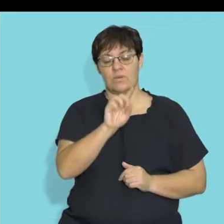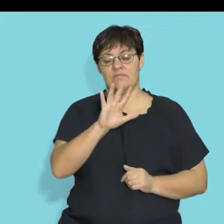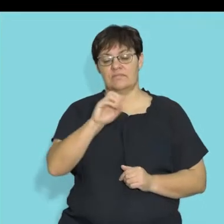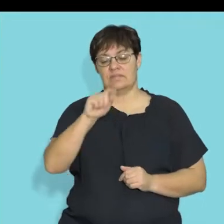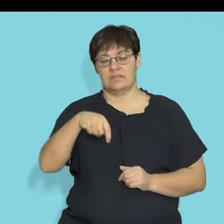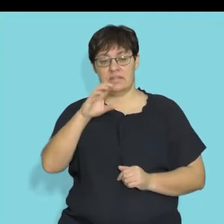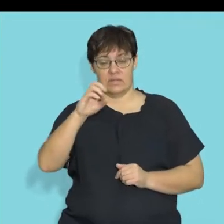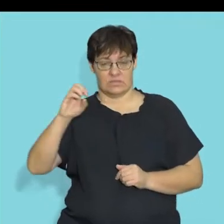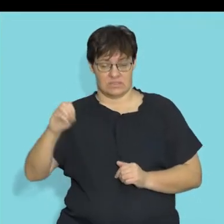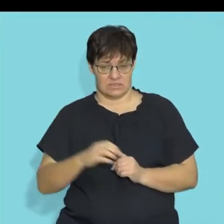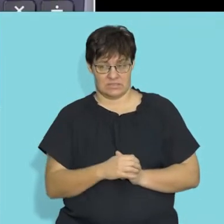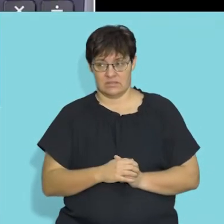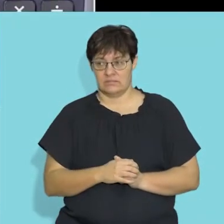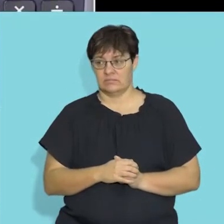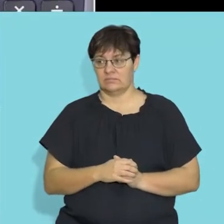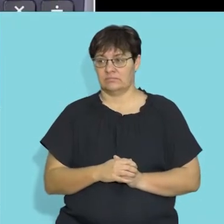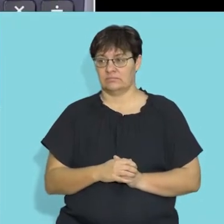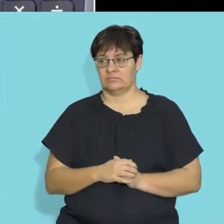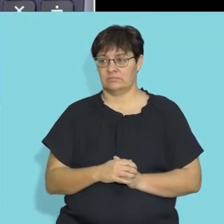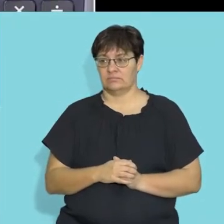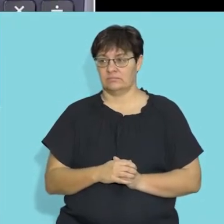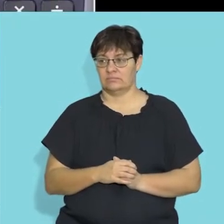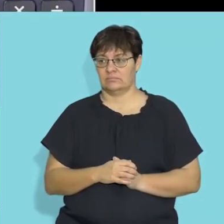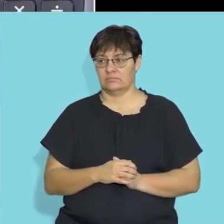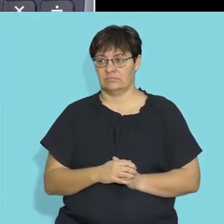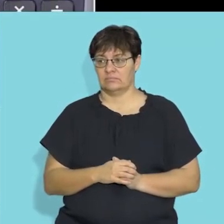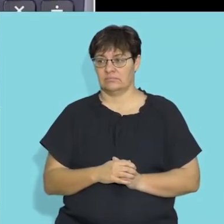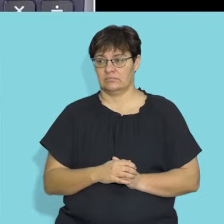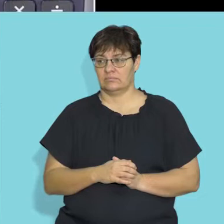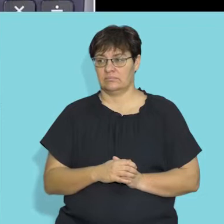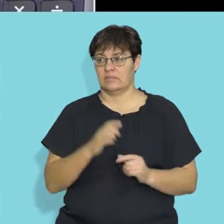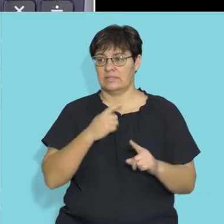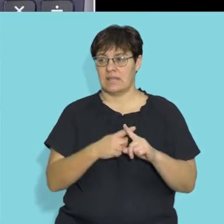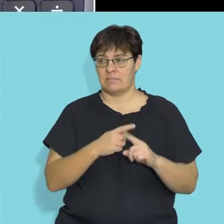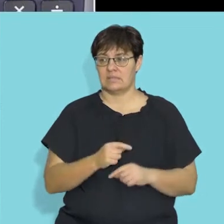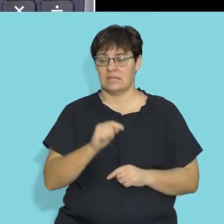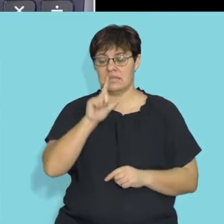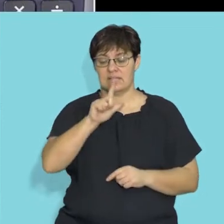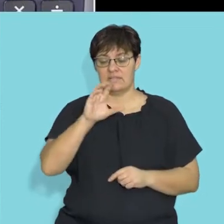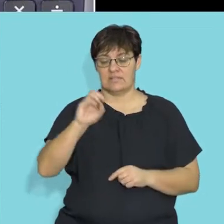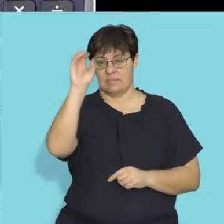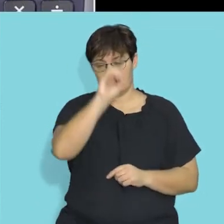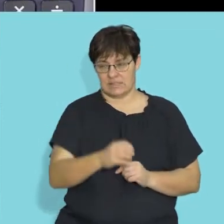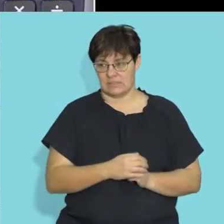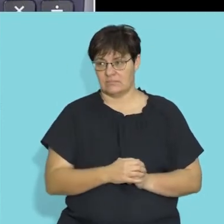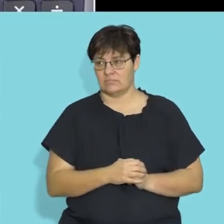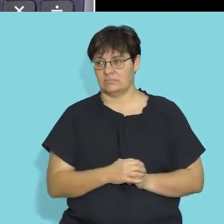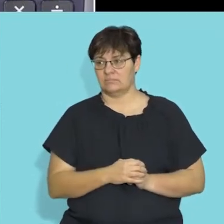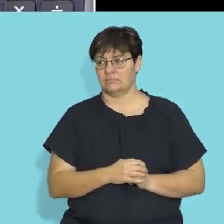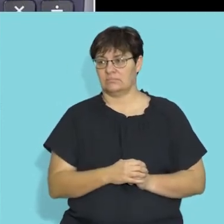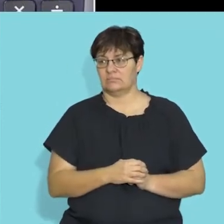take 150,000, let's do that, 150,000 times your 70%,